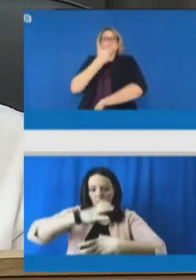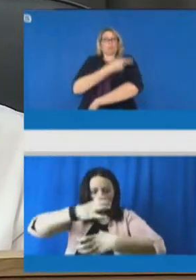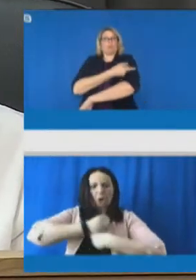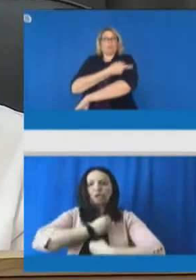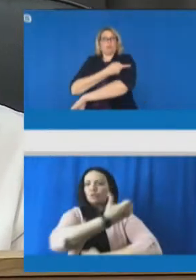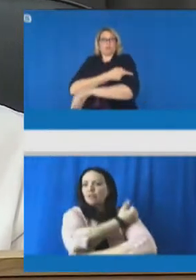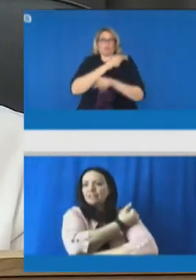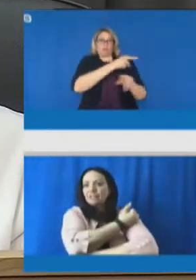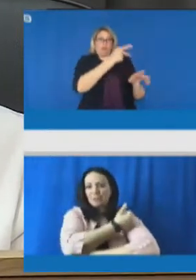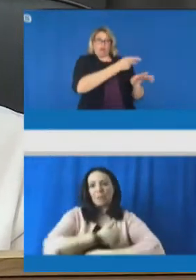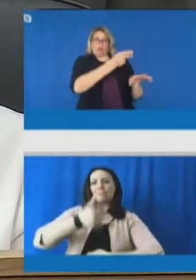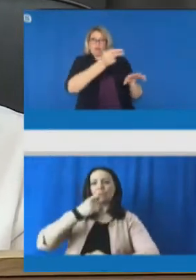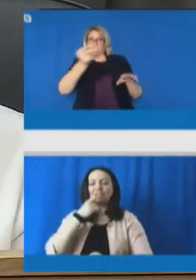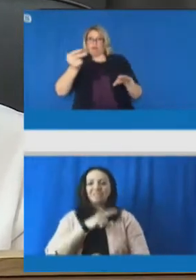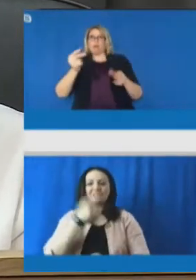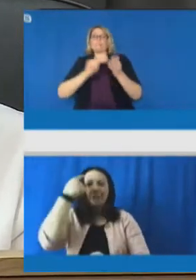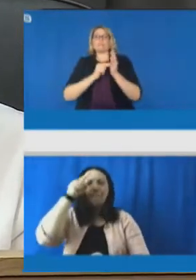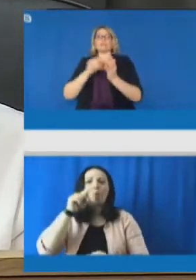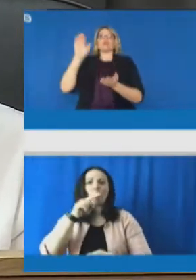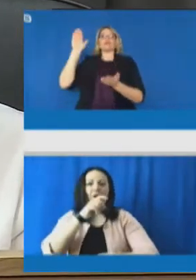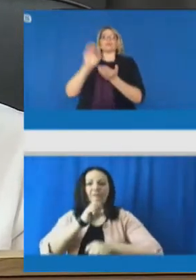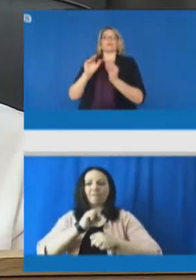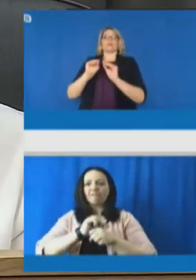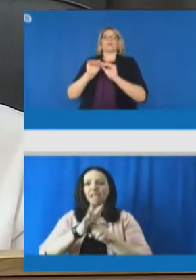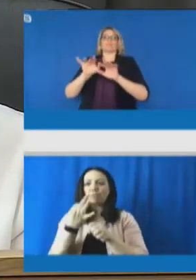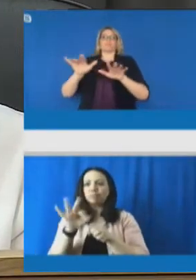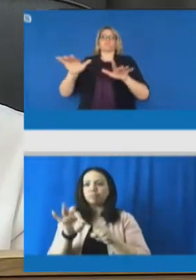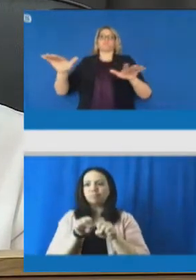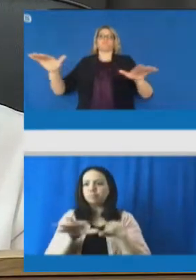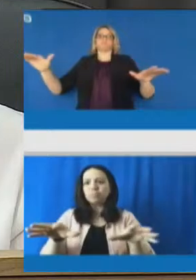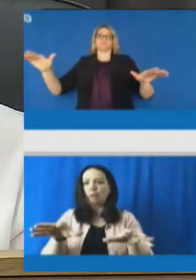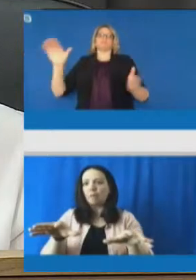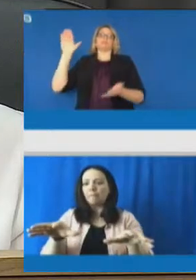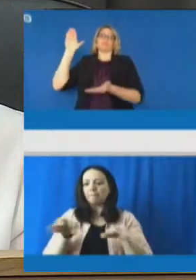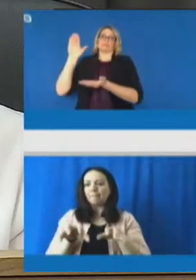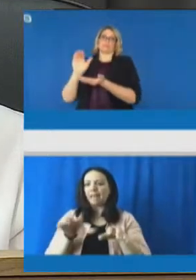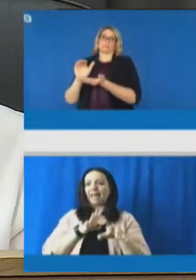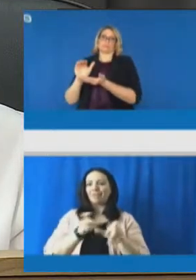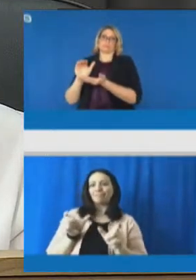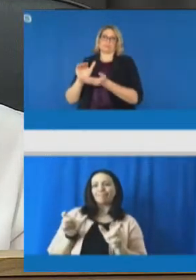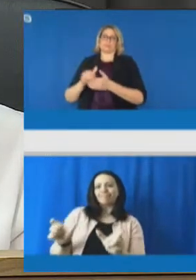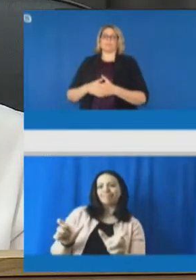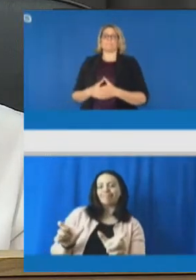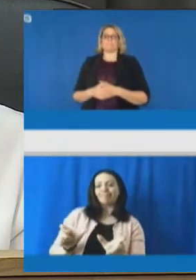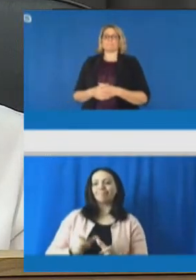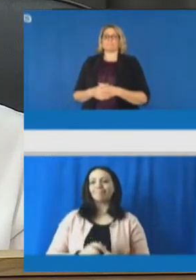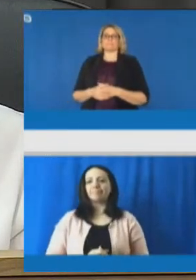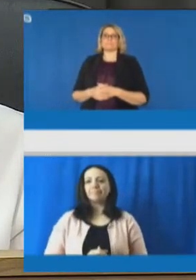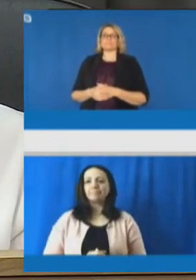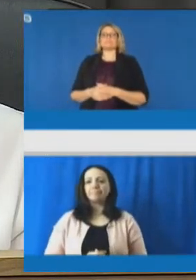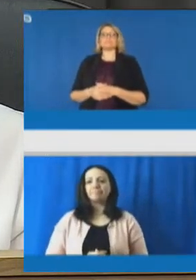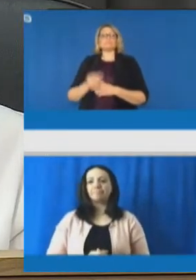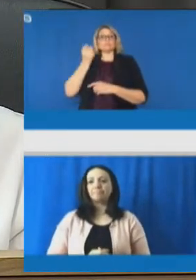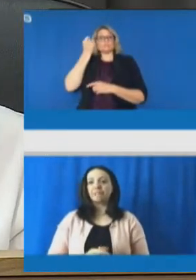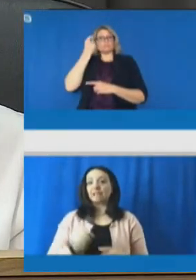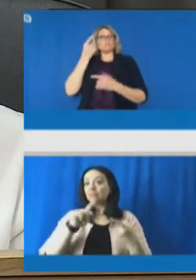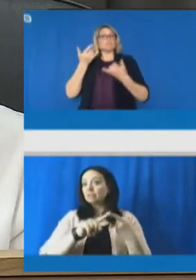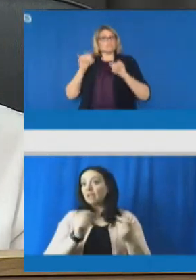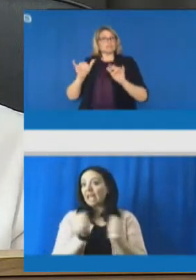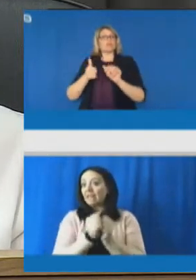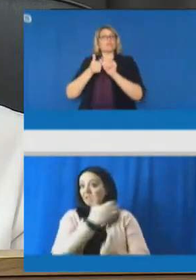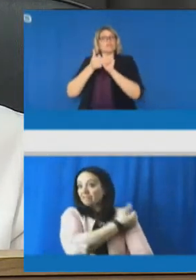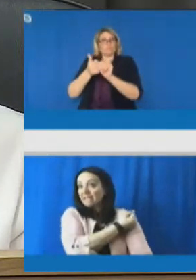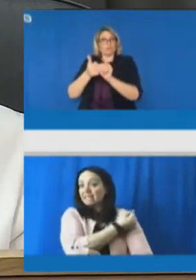of vaccines we are expecting. Using all vaccine available as a first dose by Canada Day will significantly